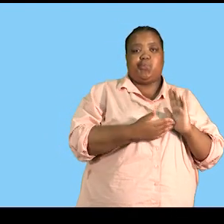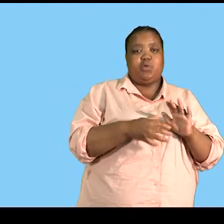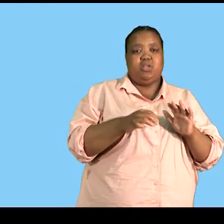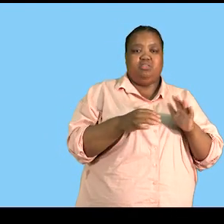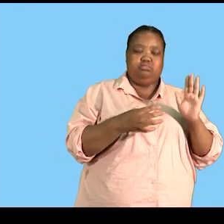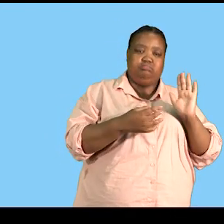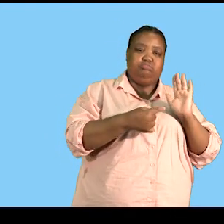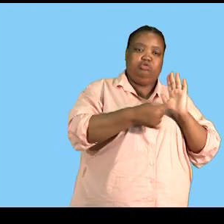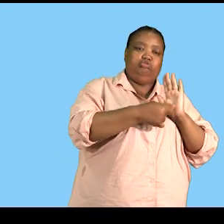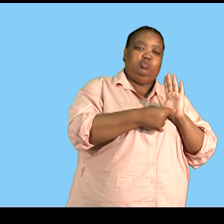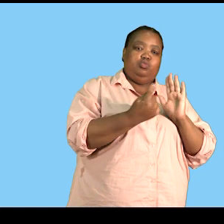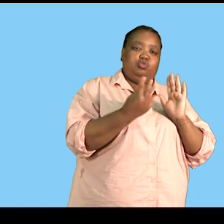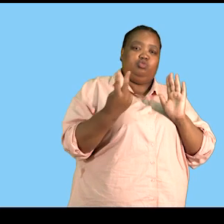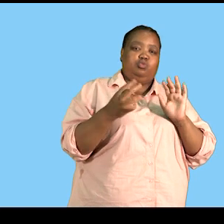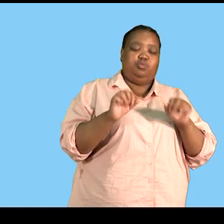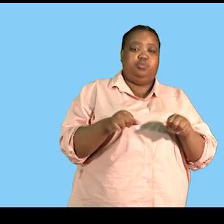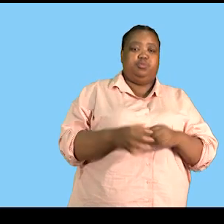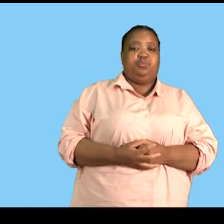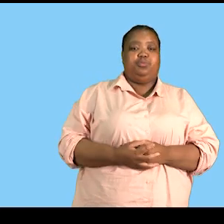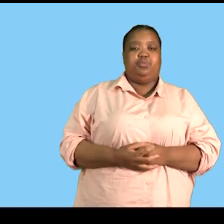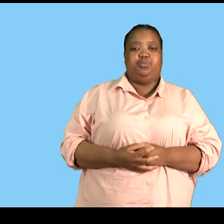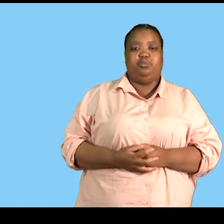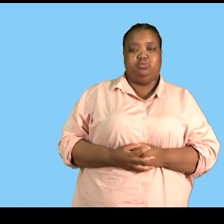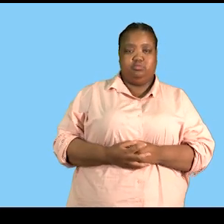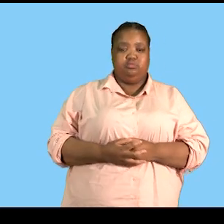That's a door. And then 2.